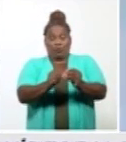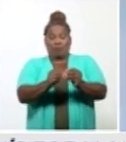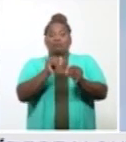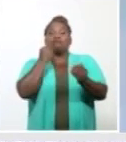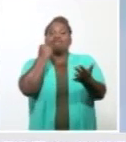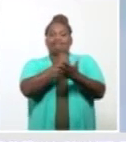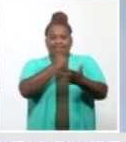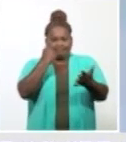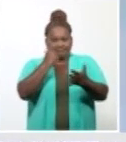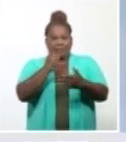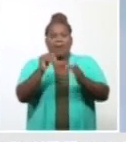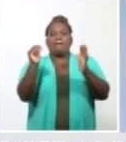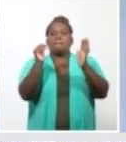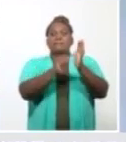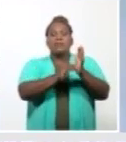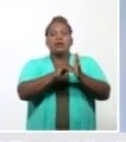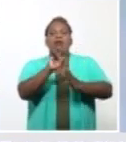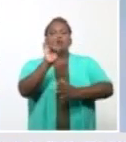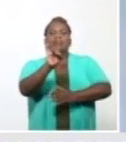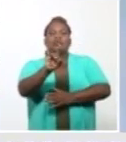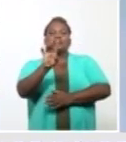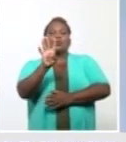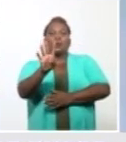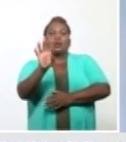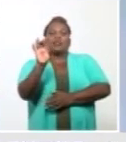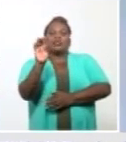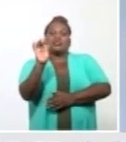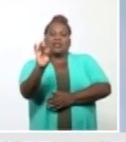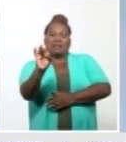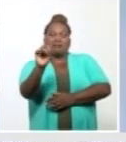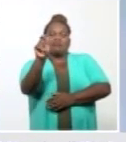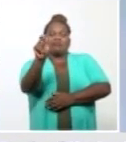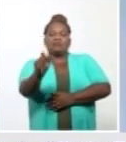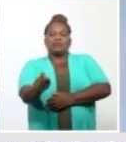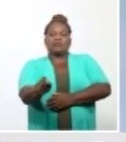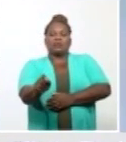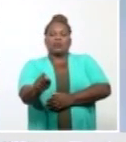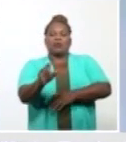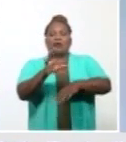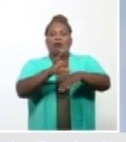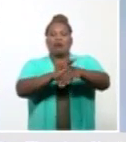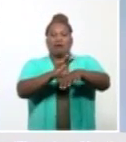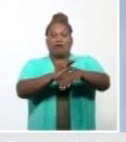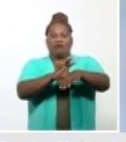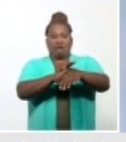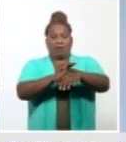95,511 samples taken, and as a result of their analysis,